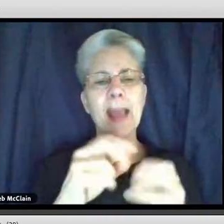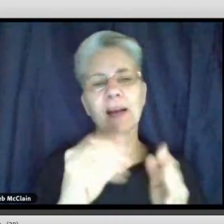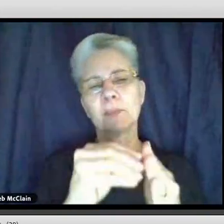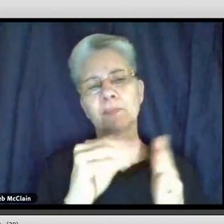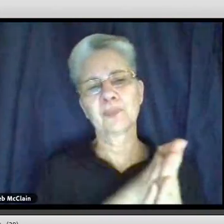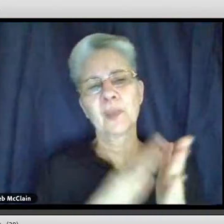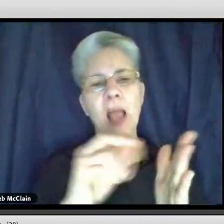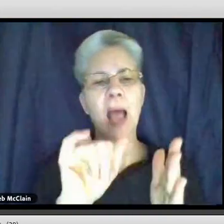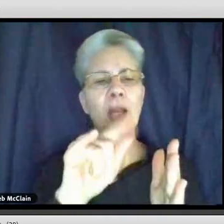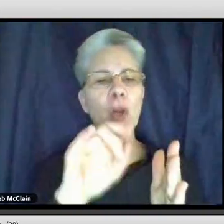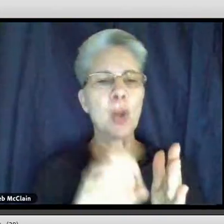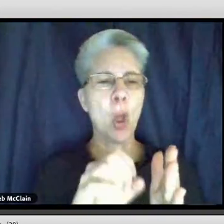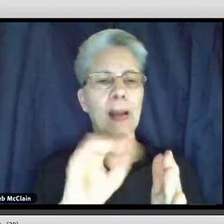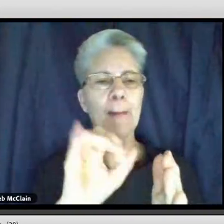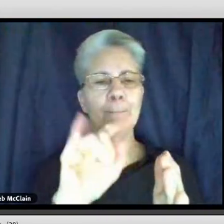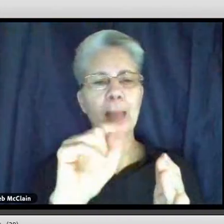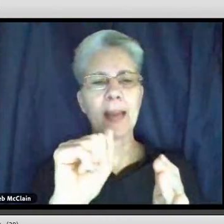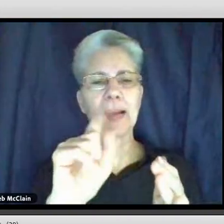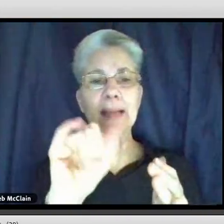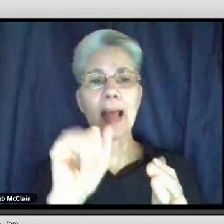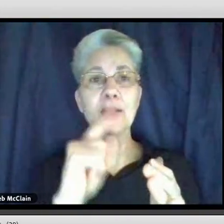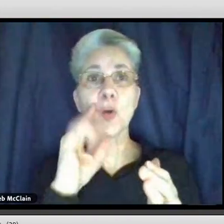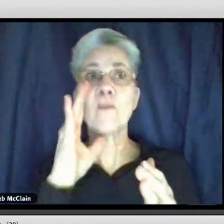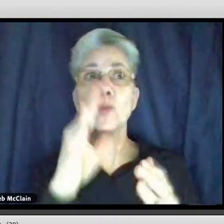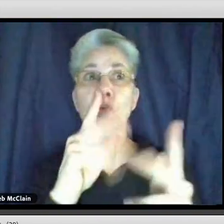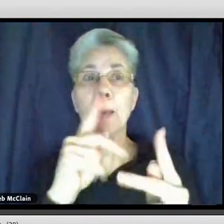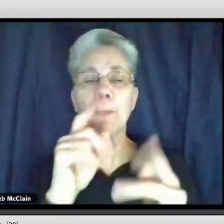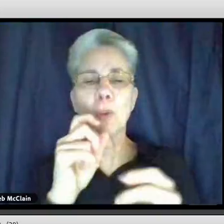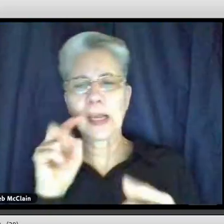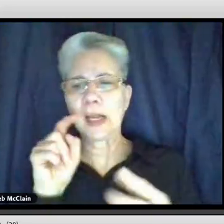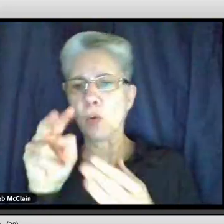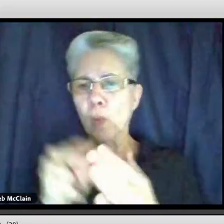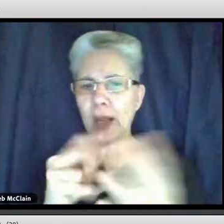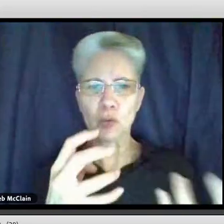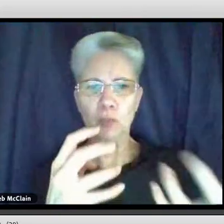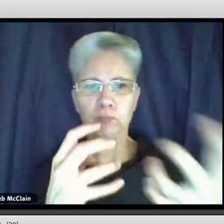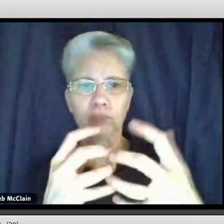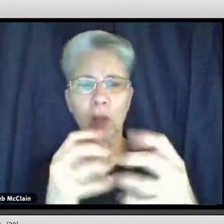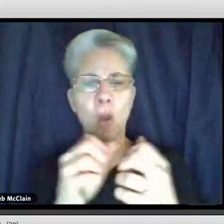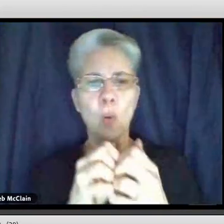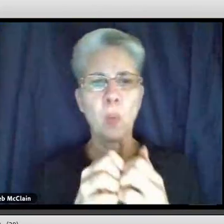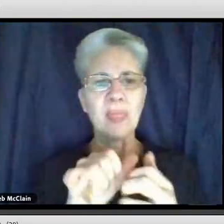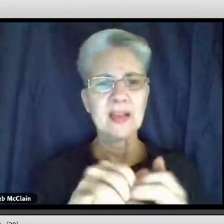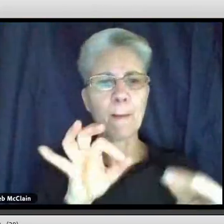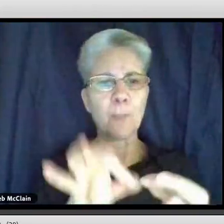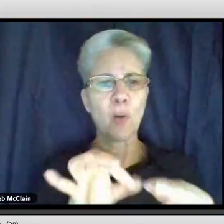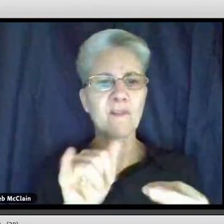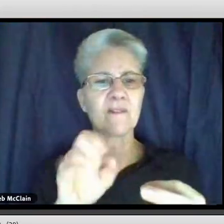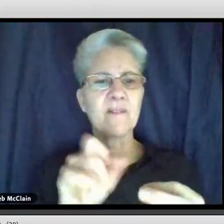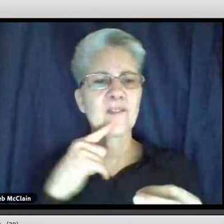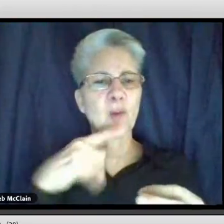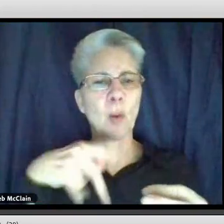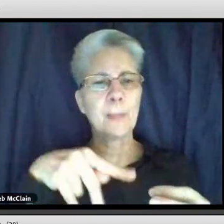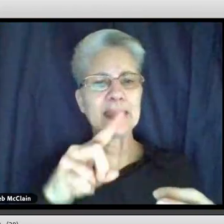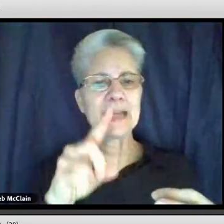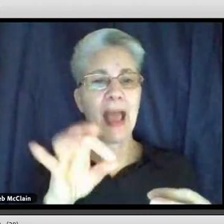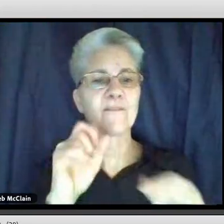in its metadata so that future users know you migrated this word perfect file to a PDF for